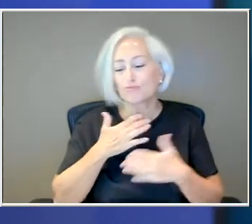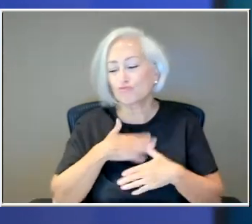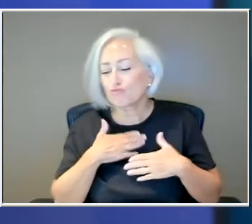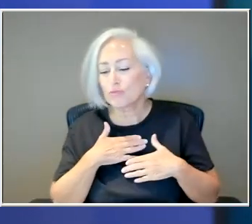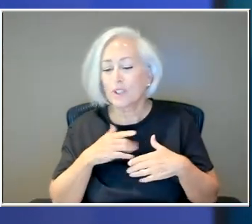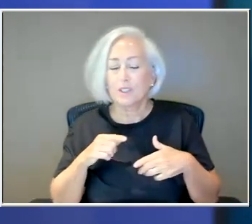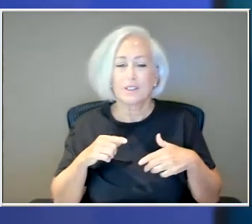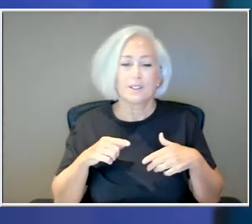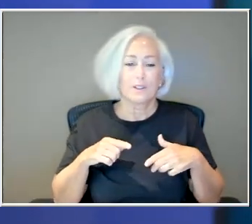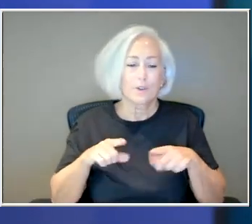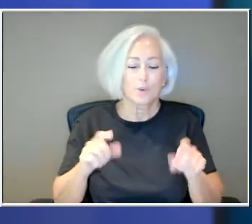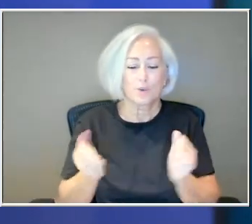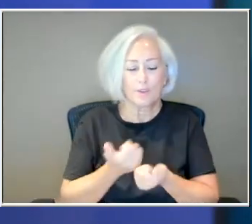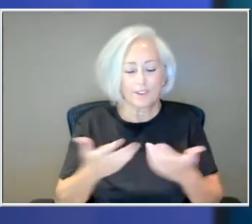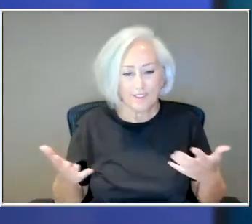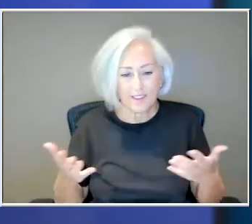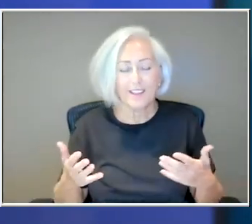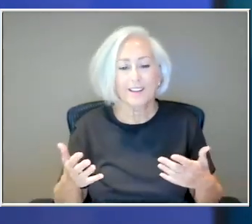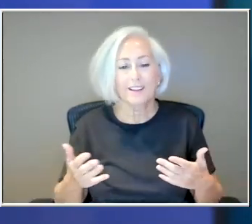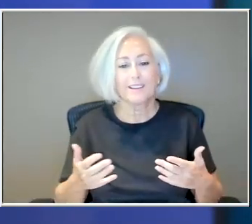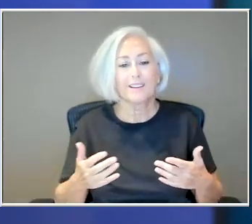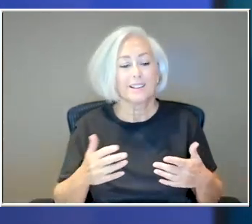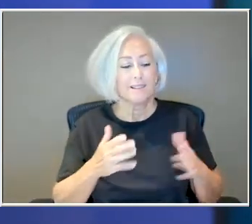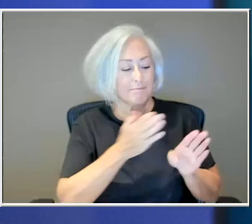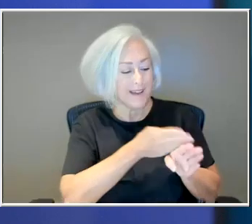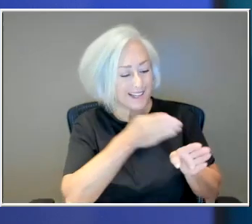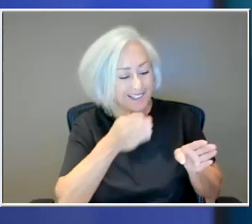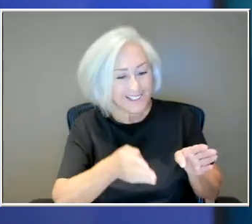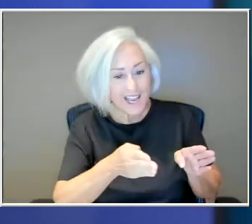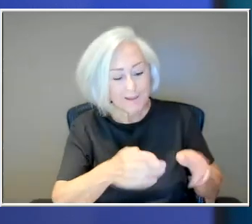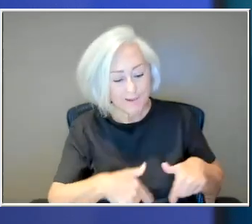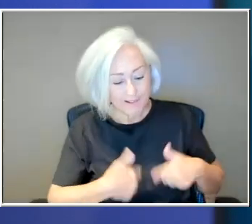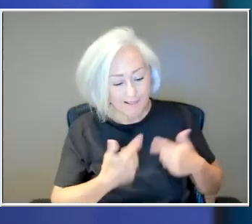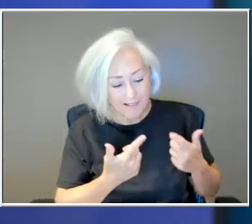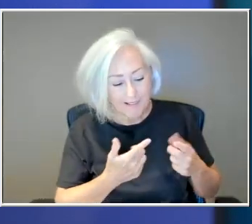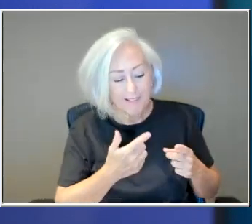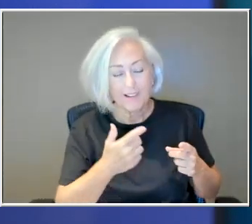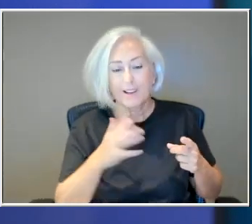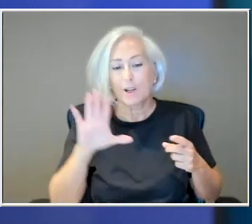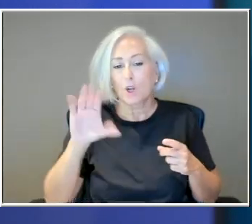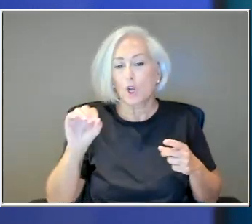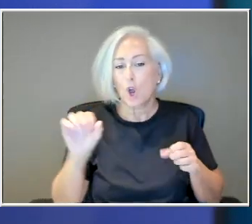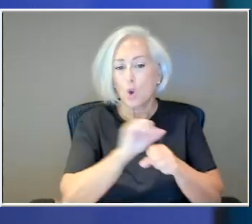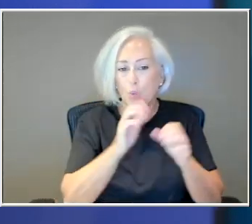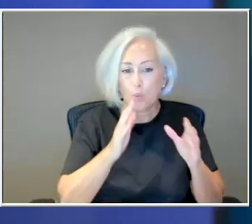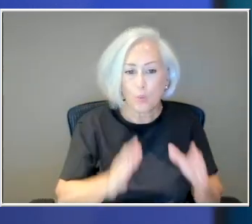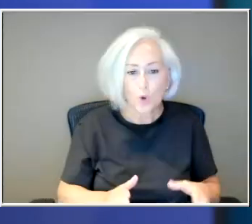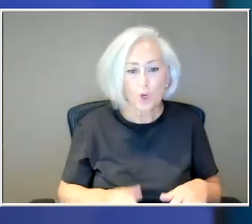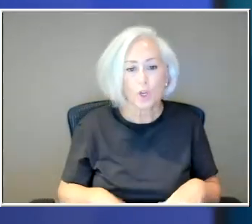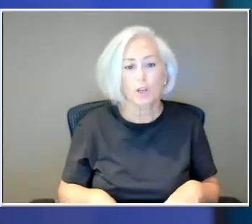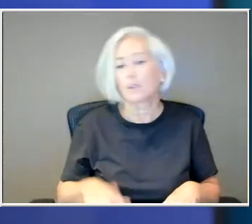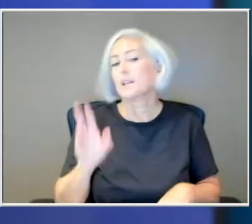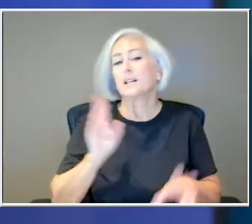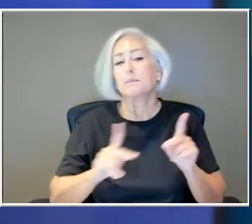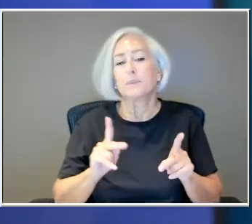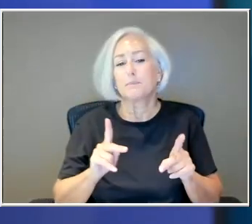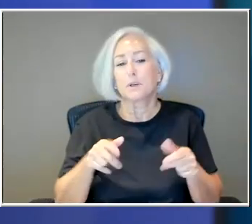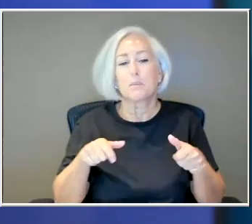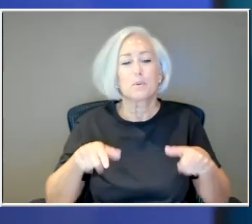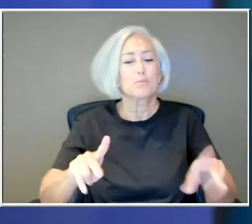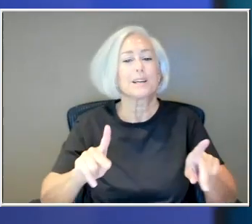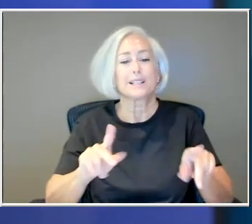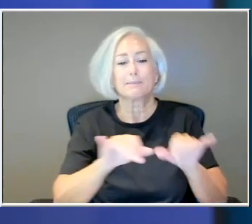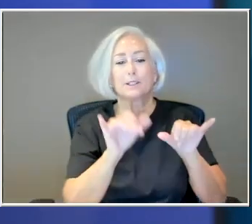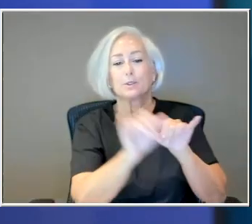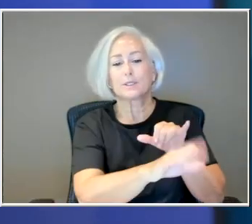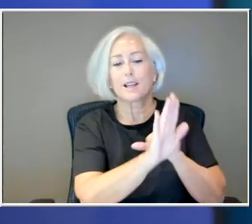this, and we had neighbors and friends and coworkers and family. People put me up in their home when I needed to be kept